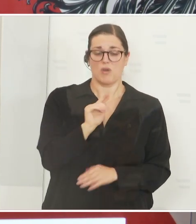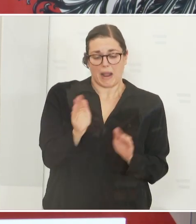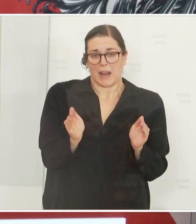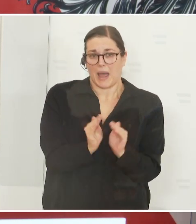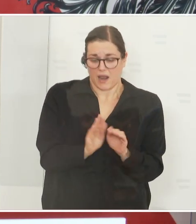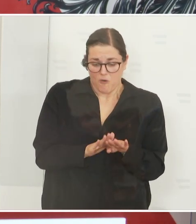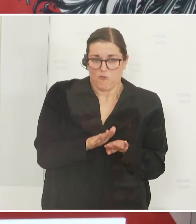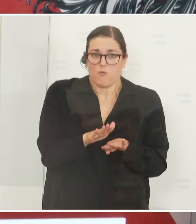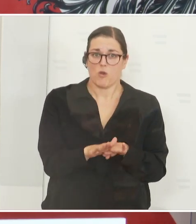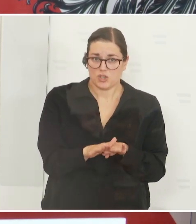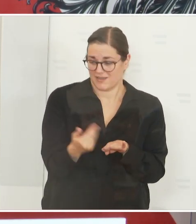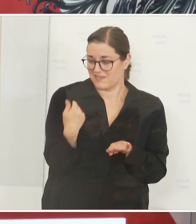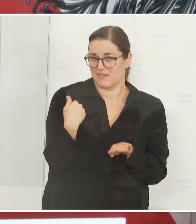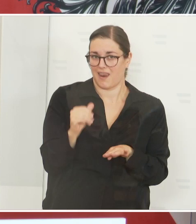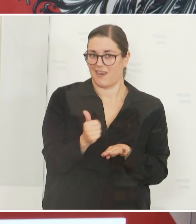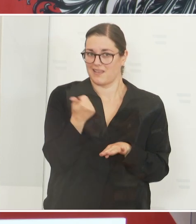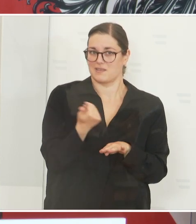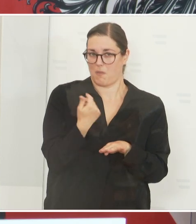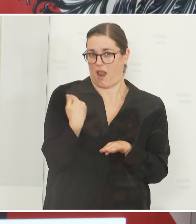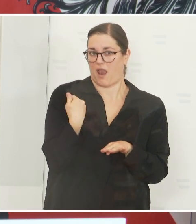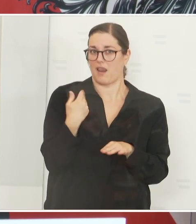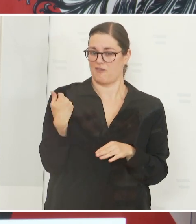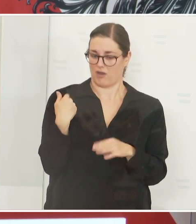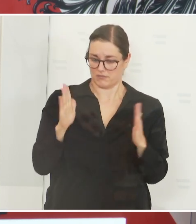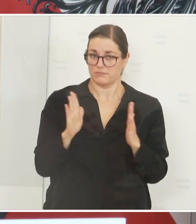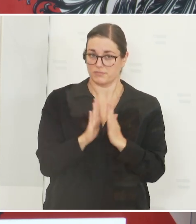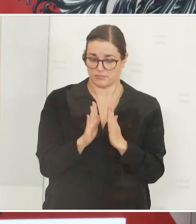since our last meeting. But